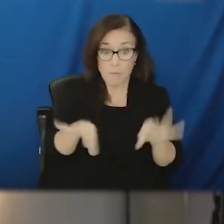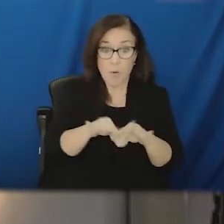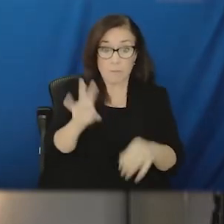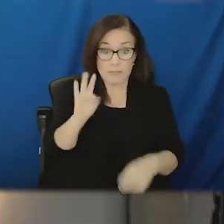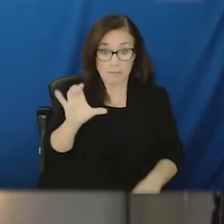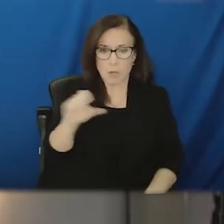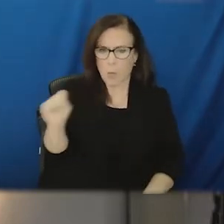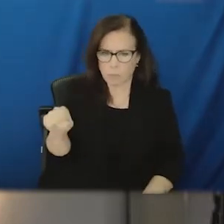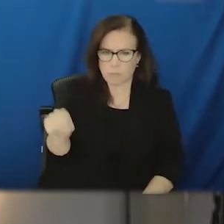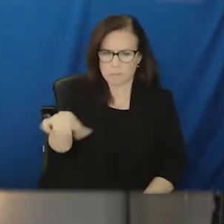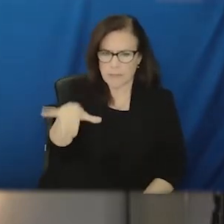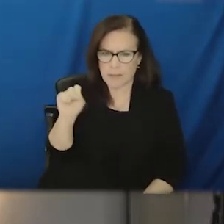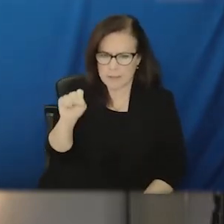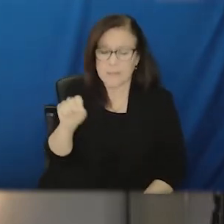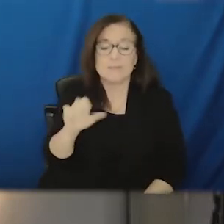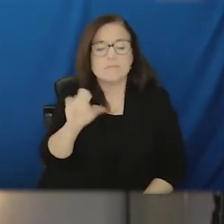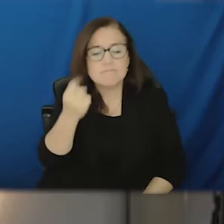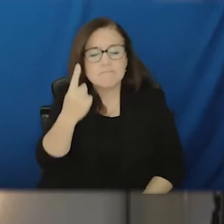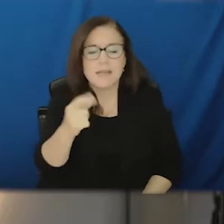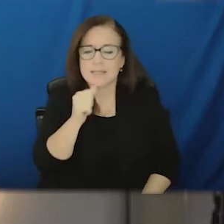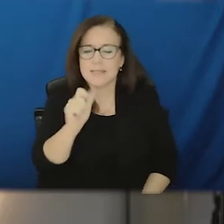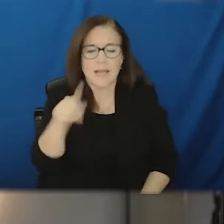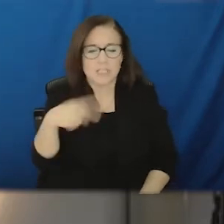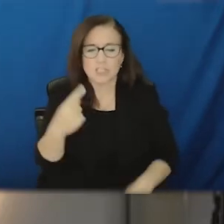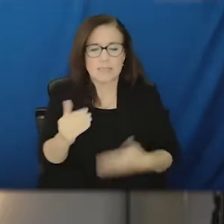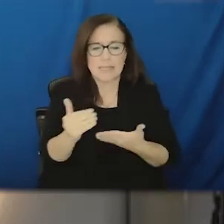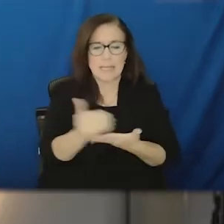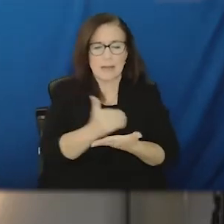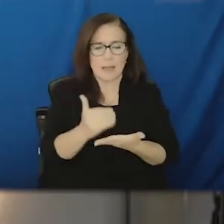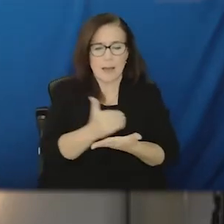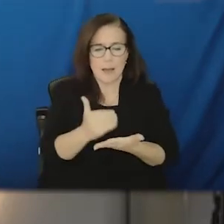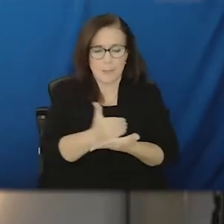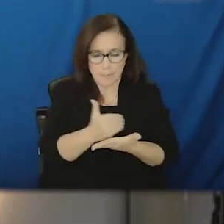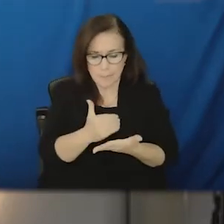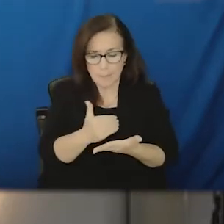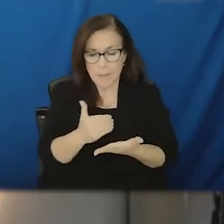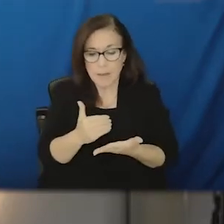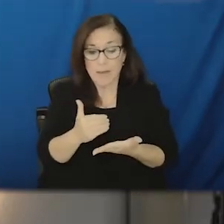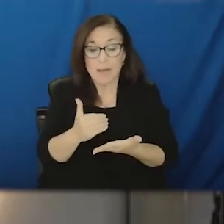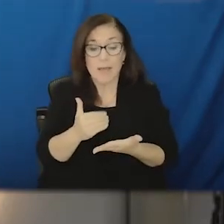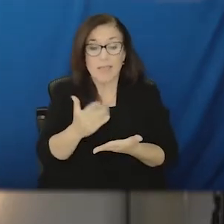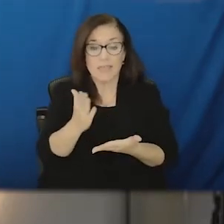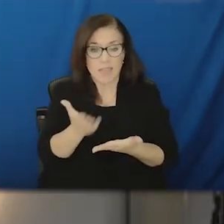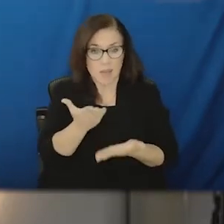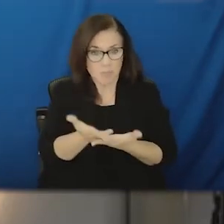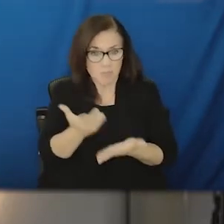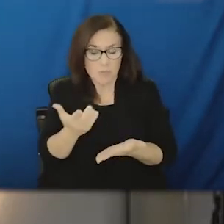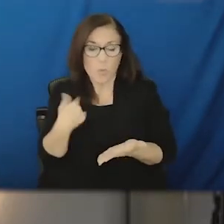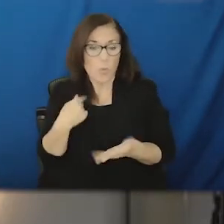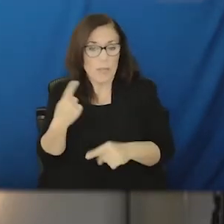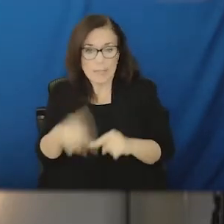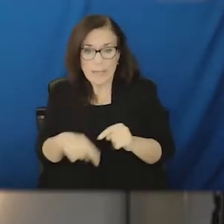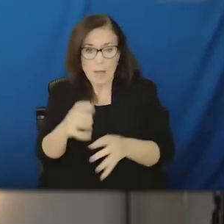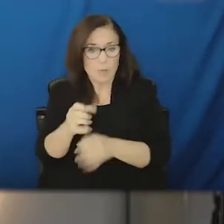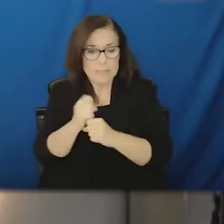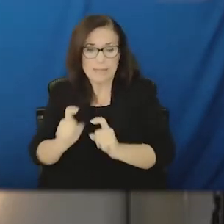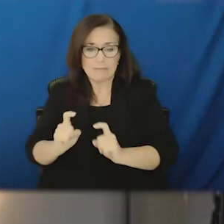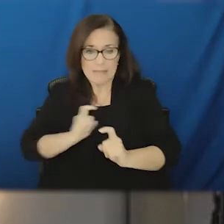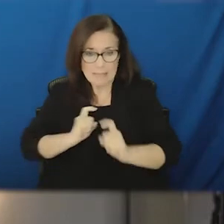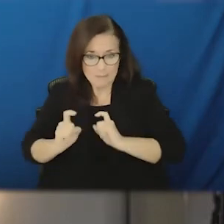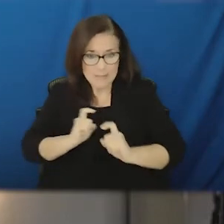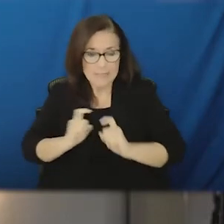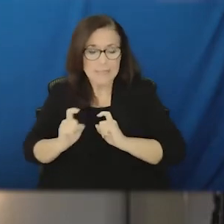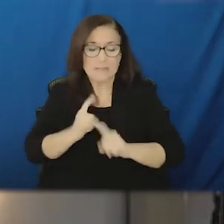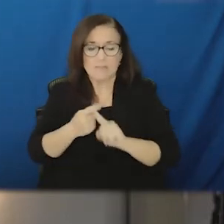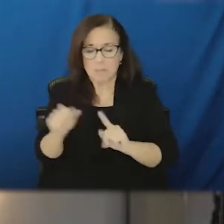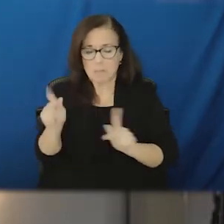not just income, but it's also, we are not to receive gifts from anyone either. So that's another